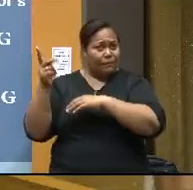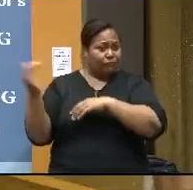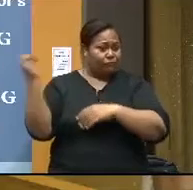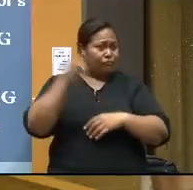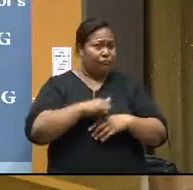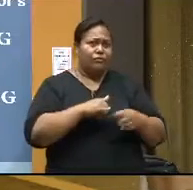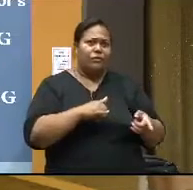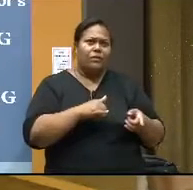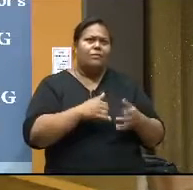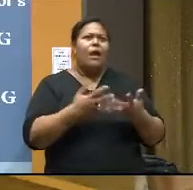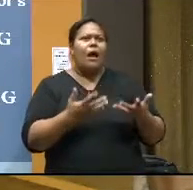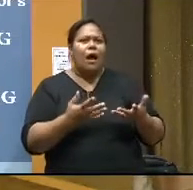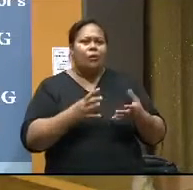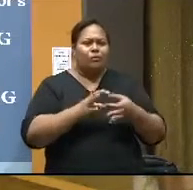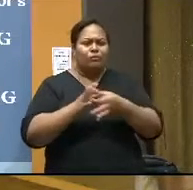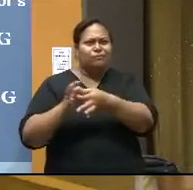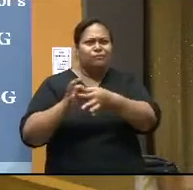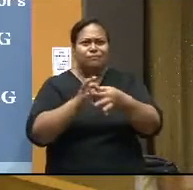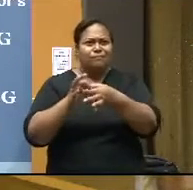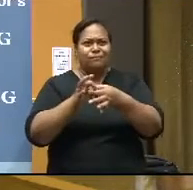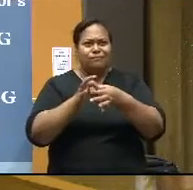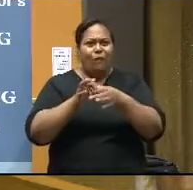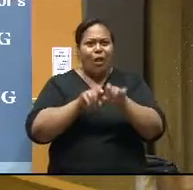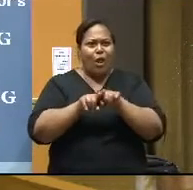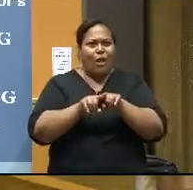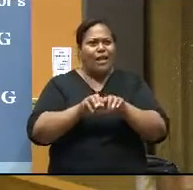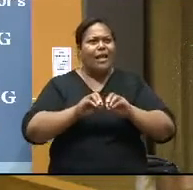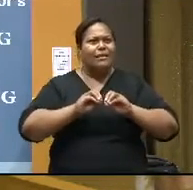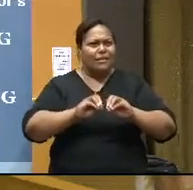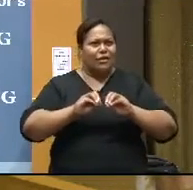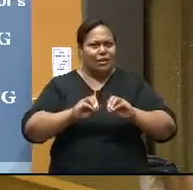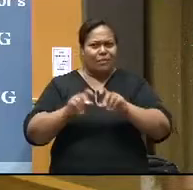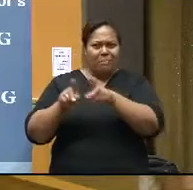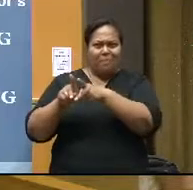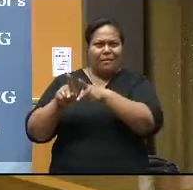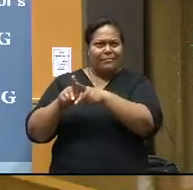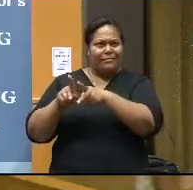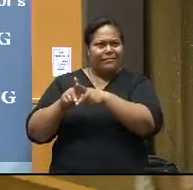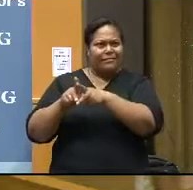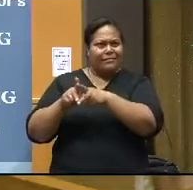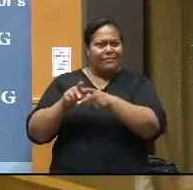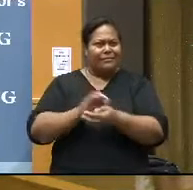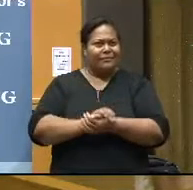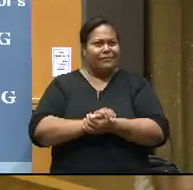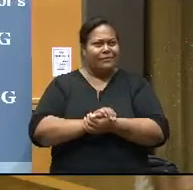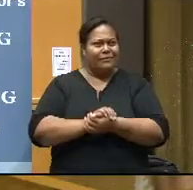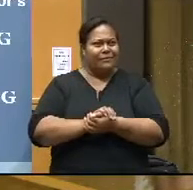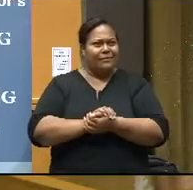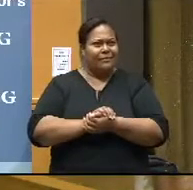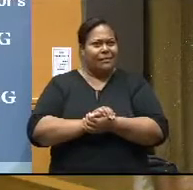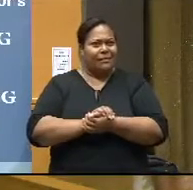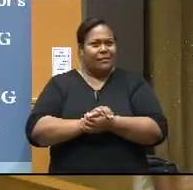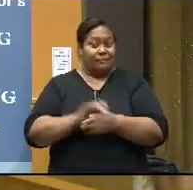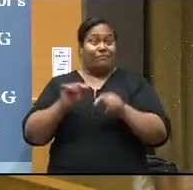innovation and entrepreneurship in our learning and teaching. This probably is going to be one of the highlights